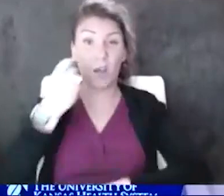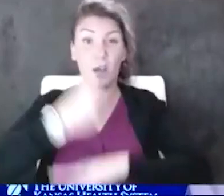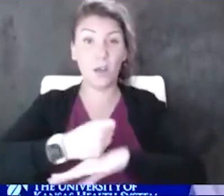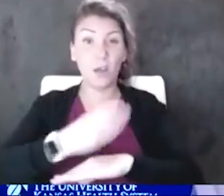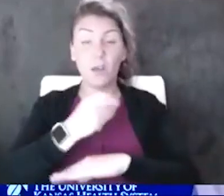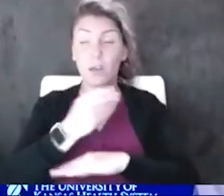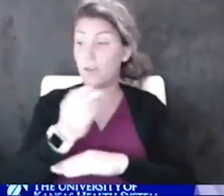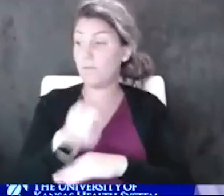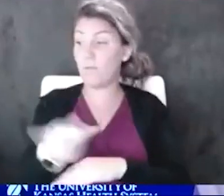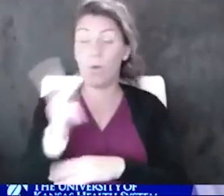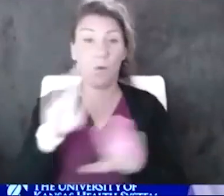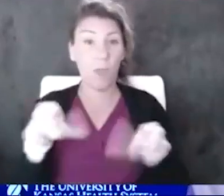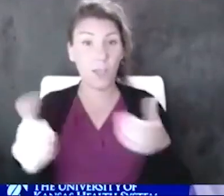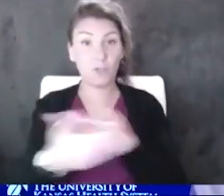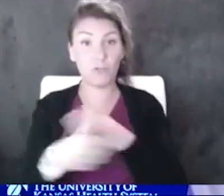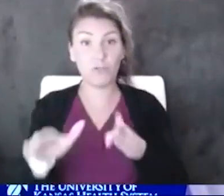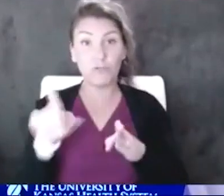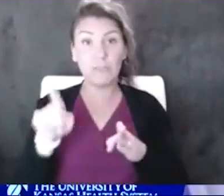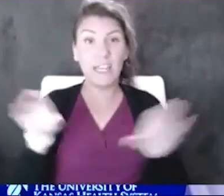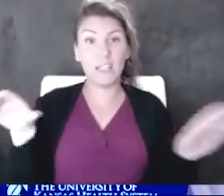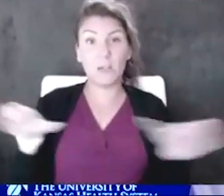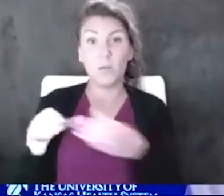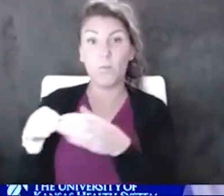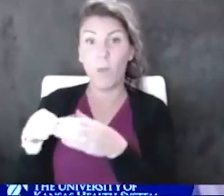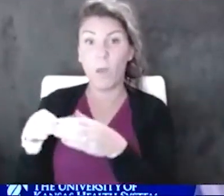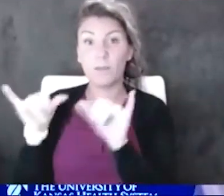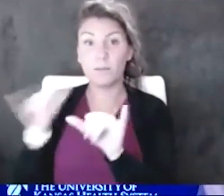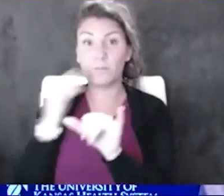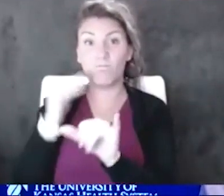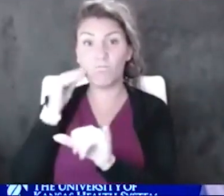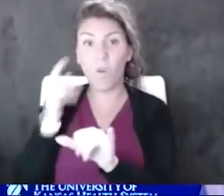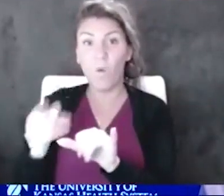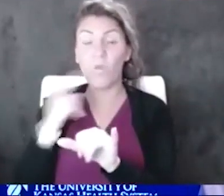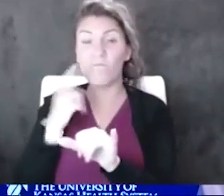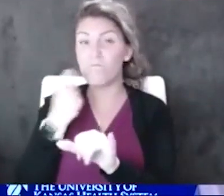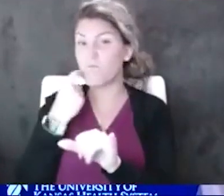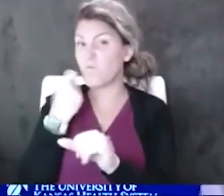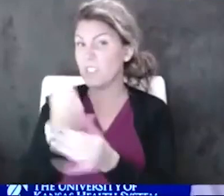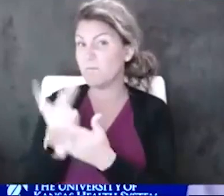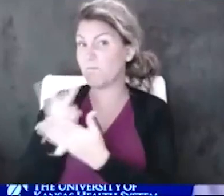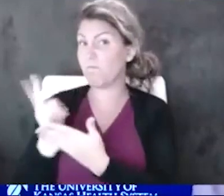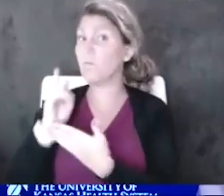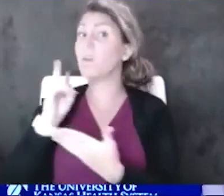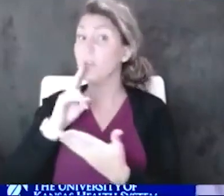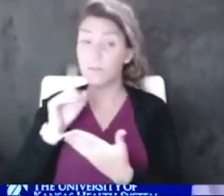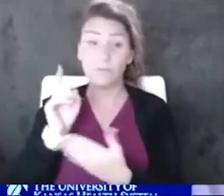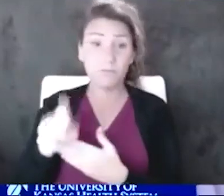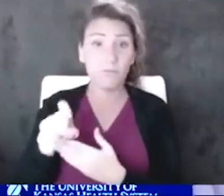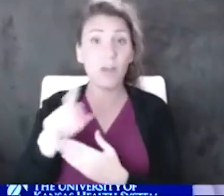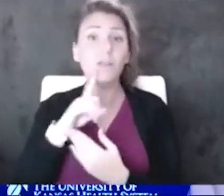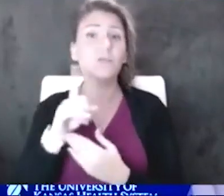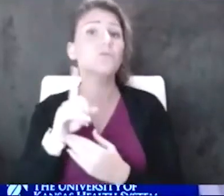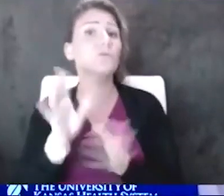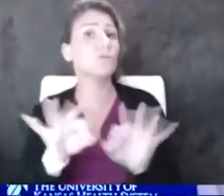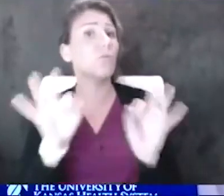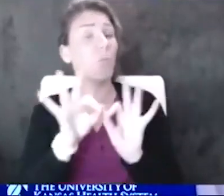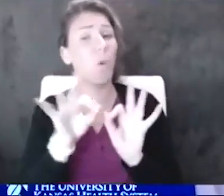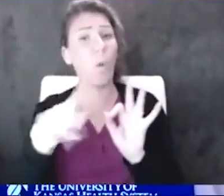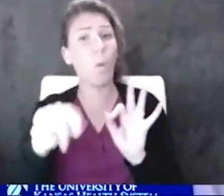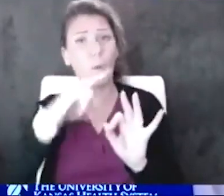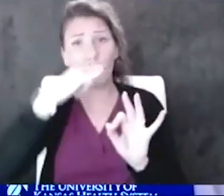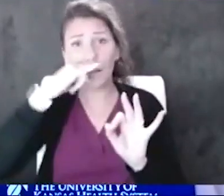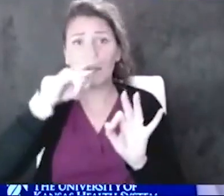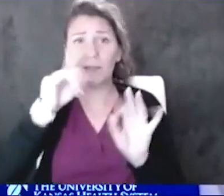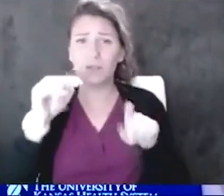to quarantine and shut down over the last couple weeks. So I think it's important for those kids to be in school because we've